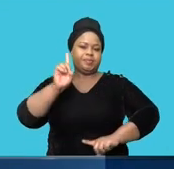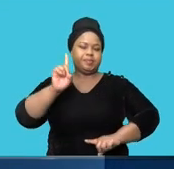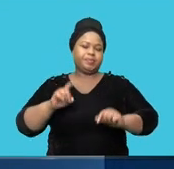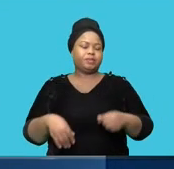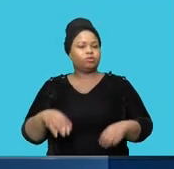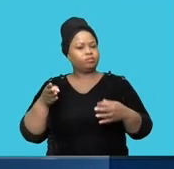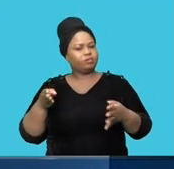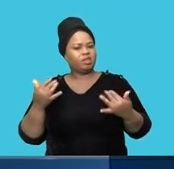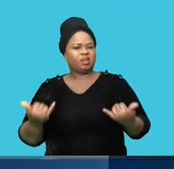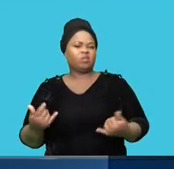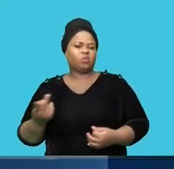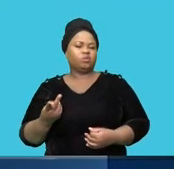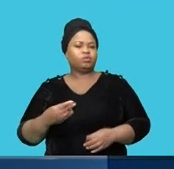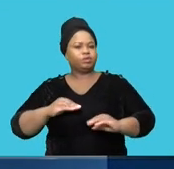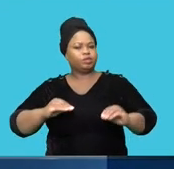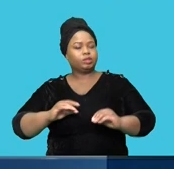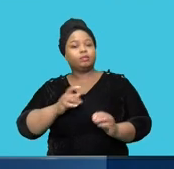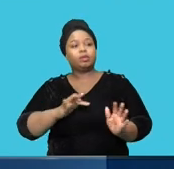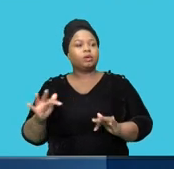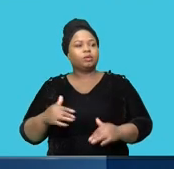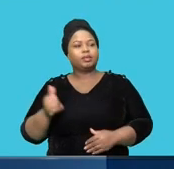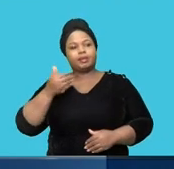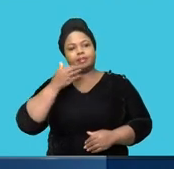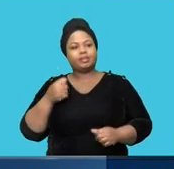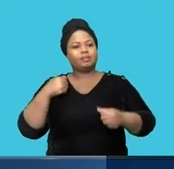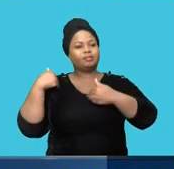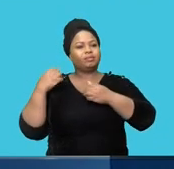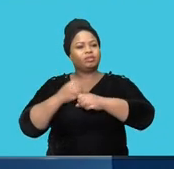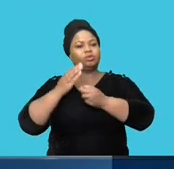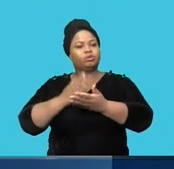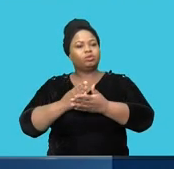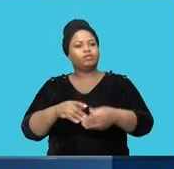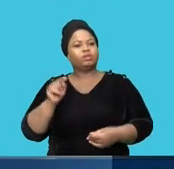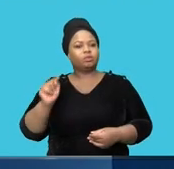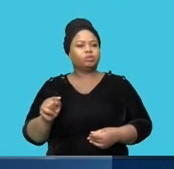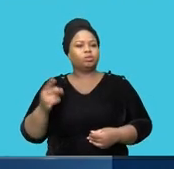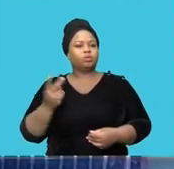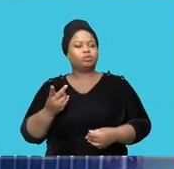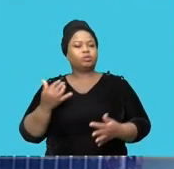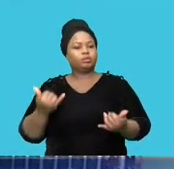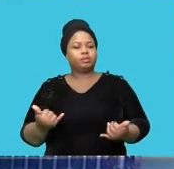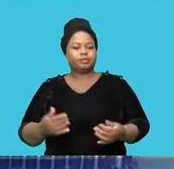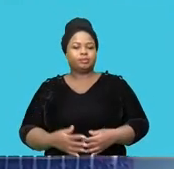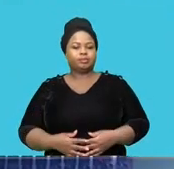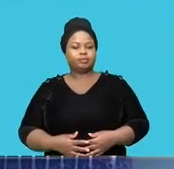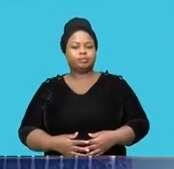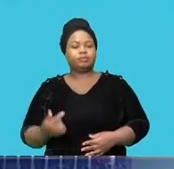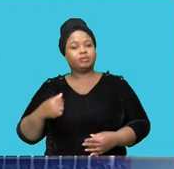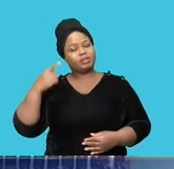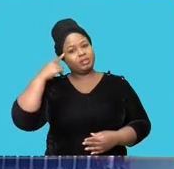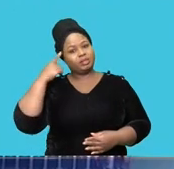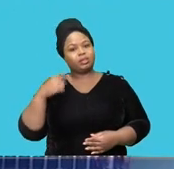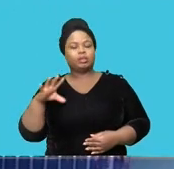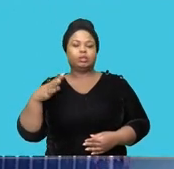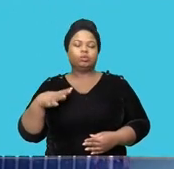commercial venture while also teaching them how to best safeguard and maximize their financial potential. I think this is a great